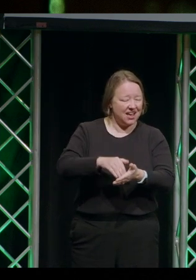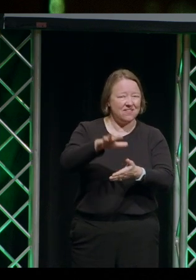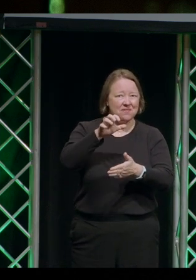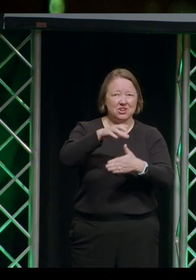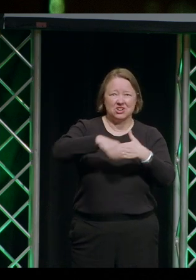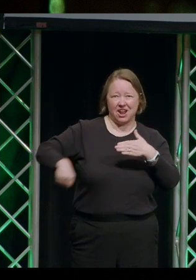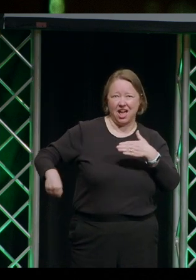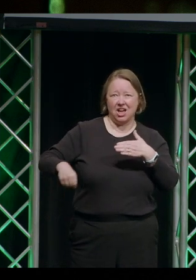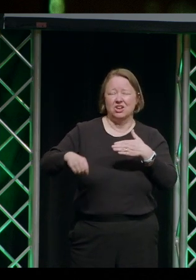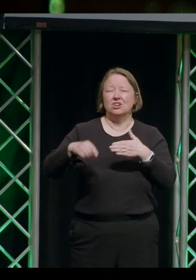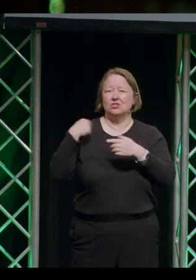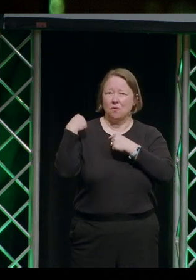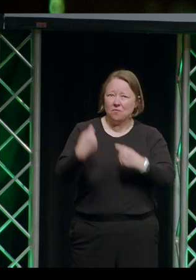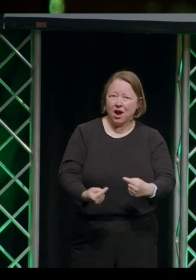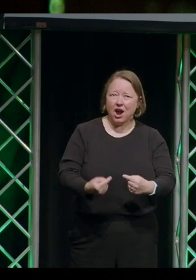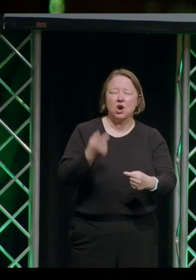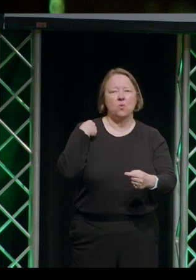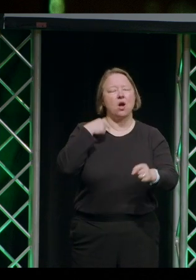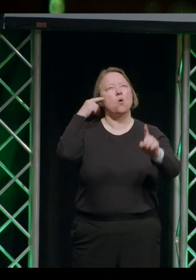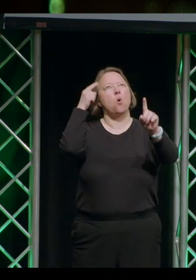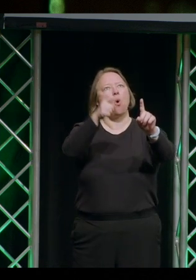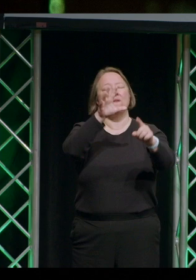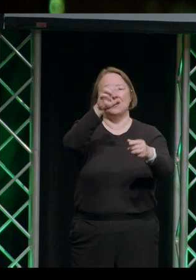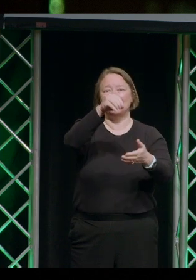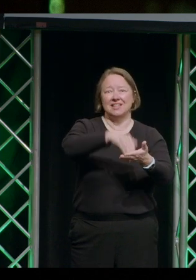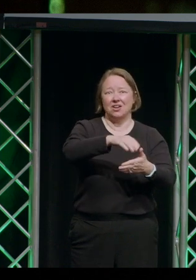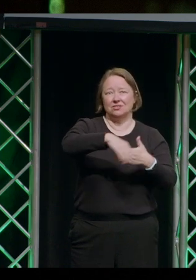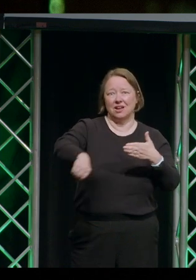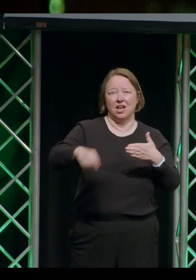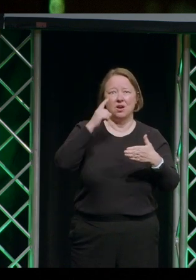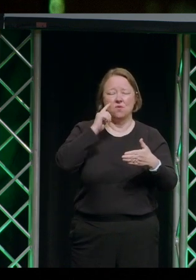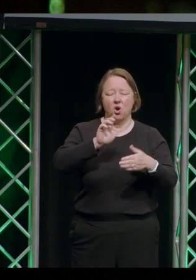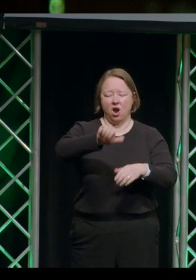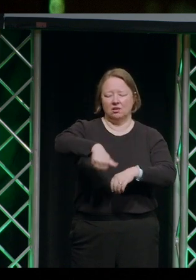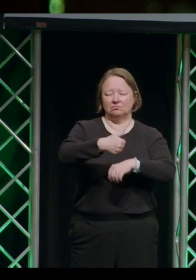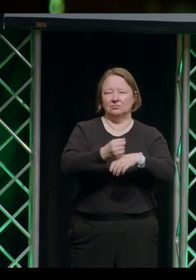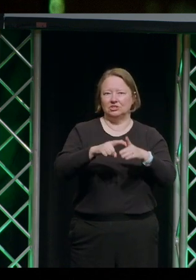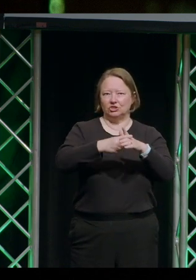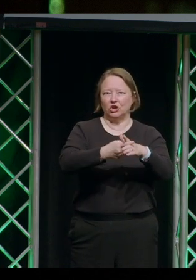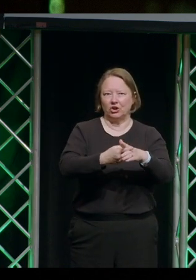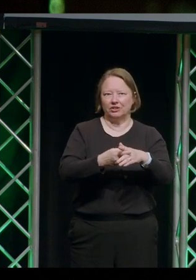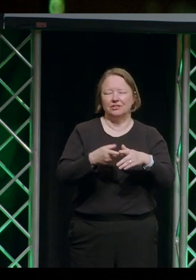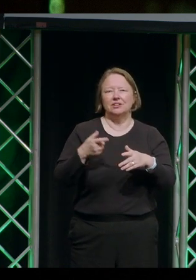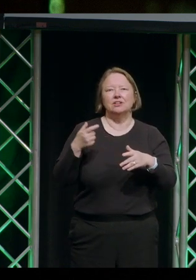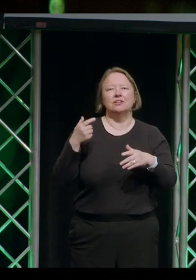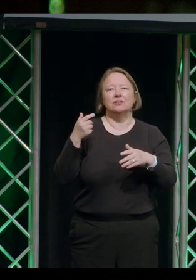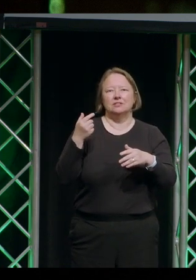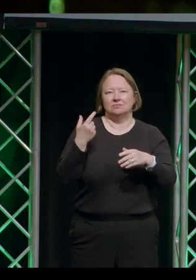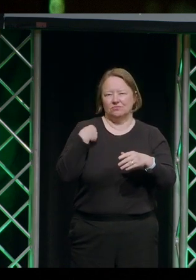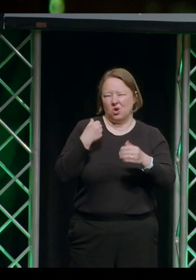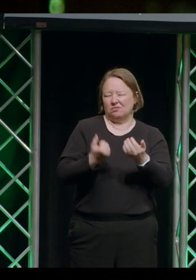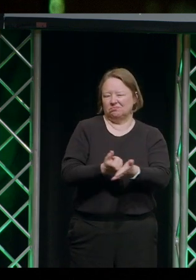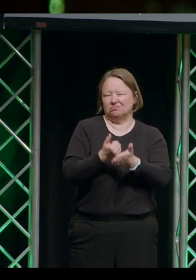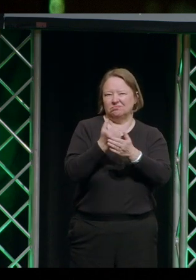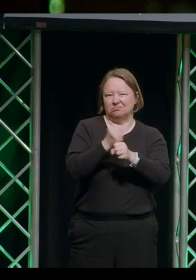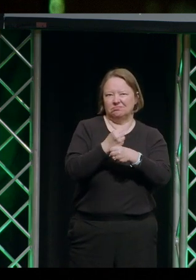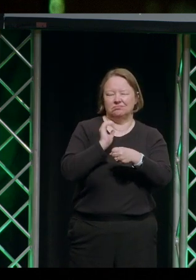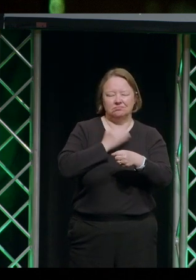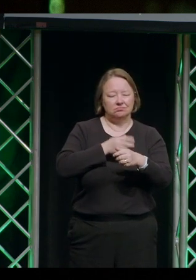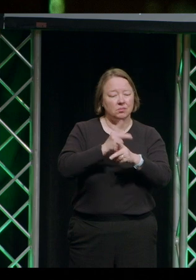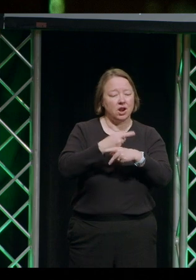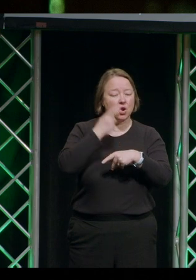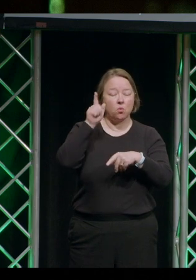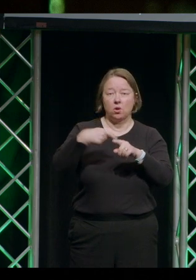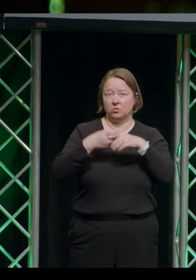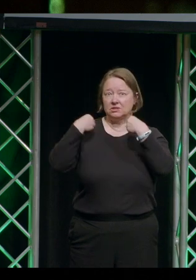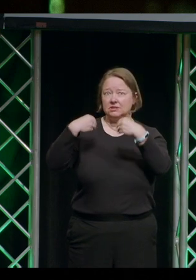to reach our goal of $50,000 in startup funds. With that, we plan on, when we do introduce Cellucoat to the